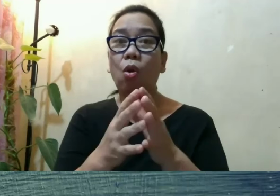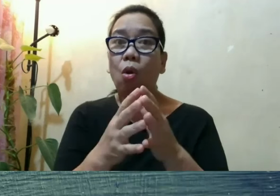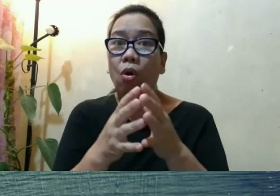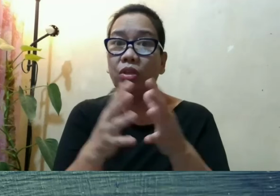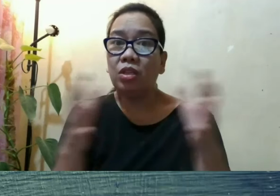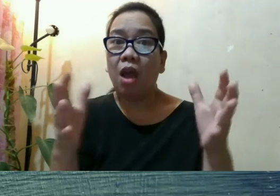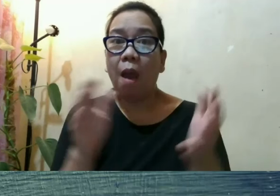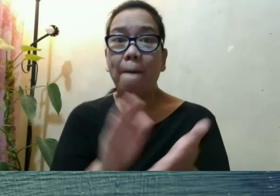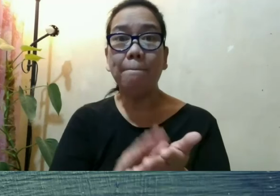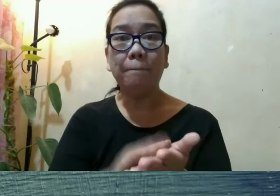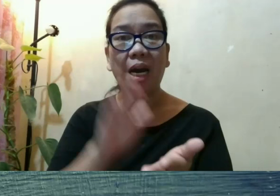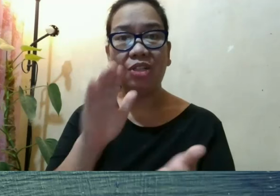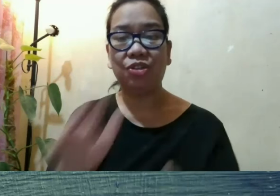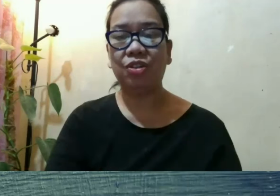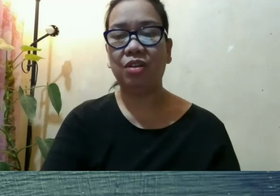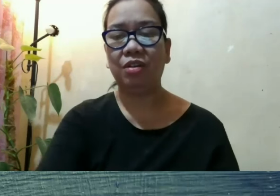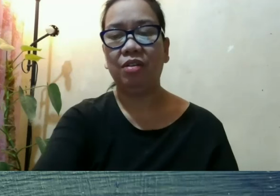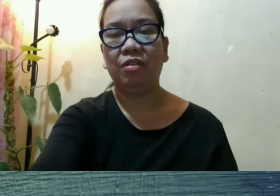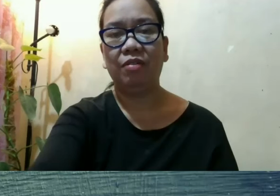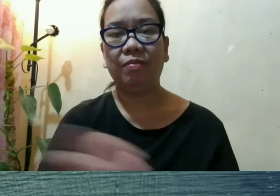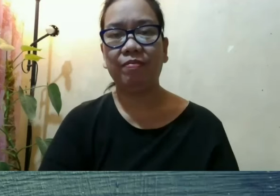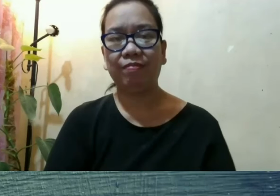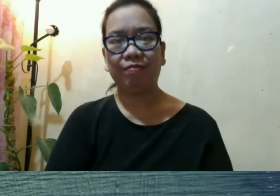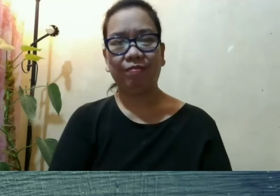that costs much.